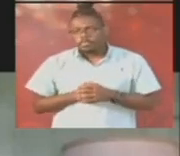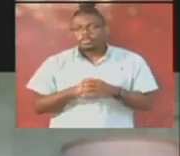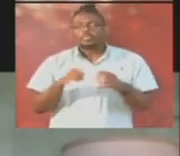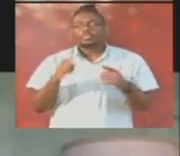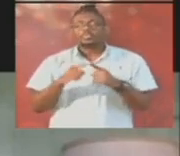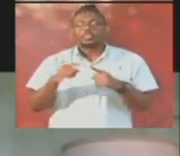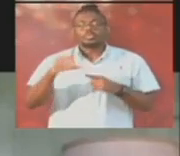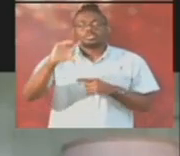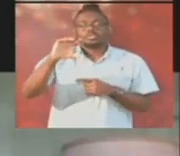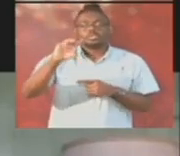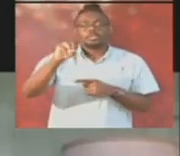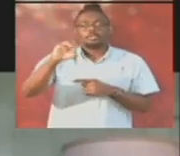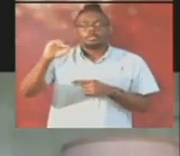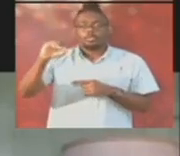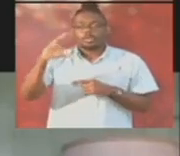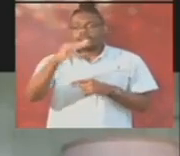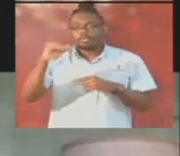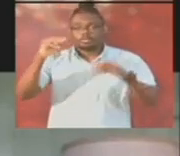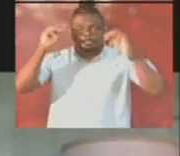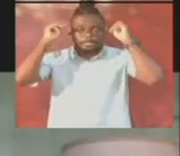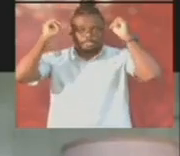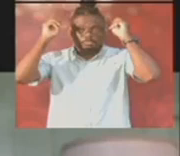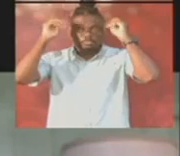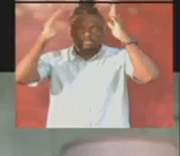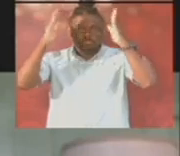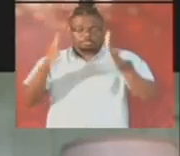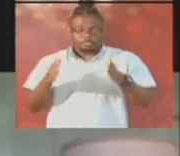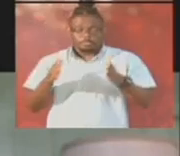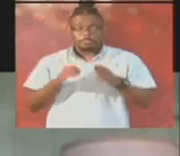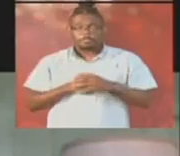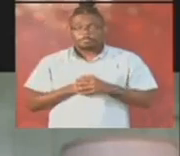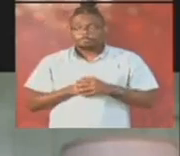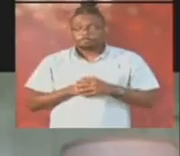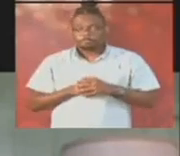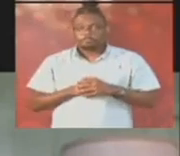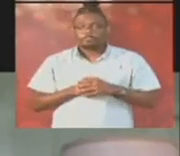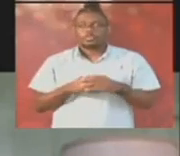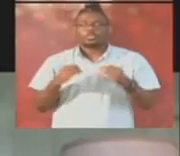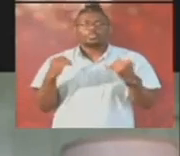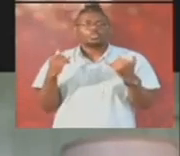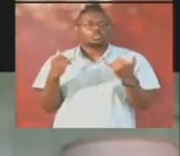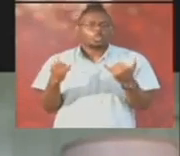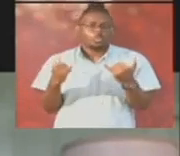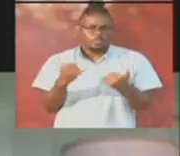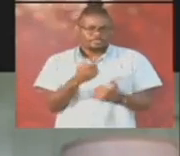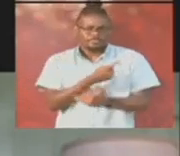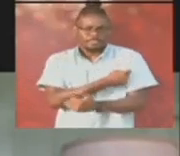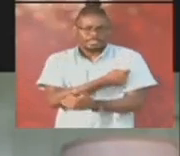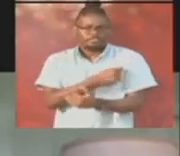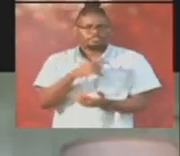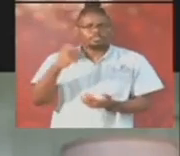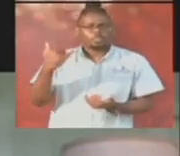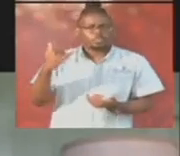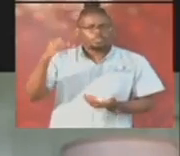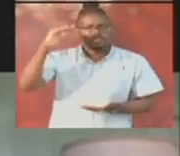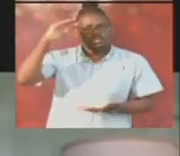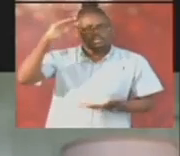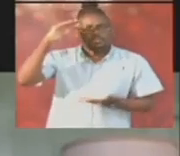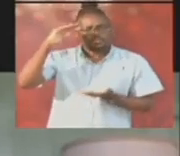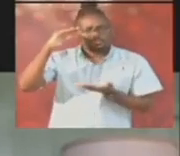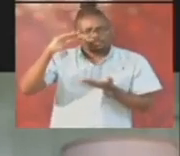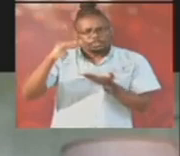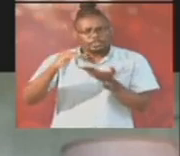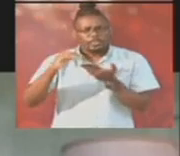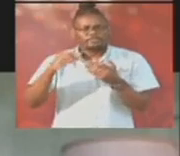minister. Could you just give us an idea, now that we're winding down the vaccination, this first part of the